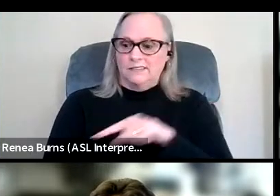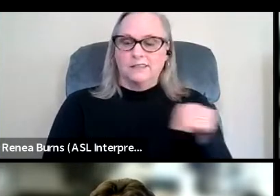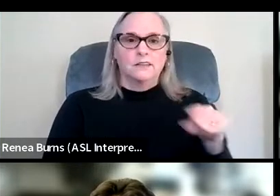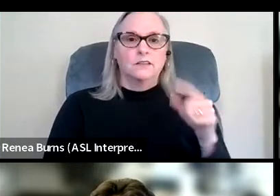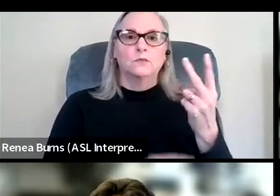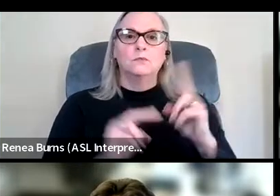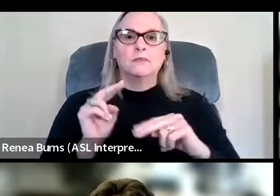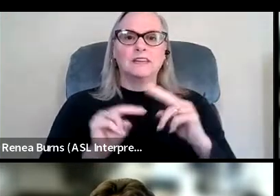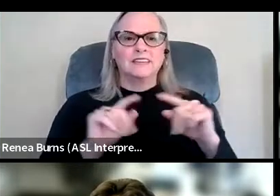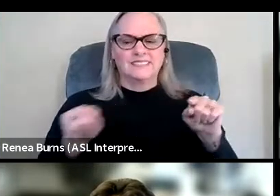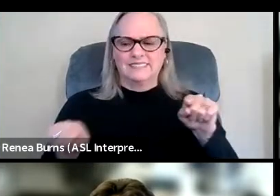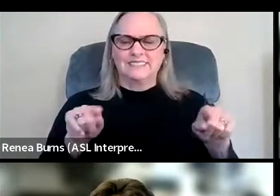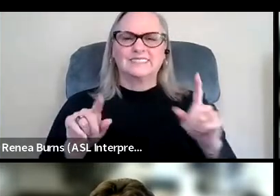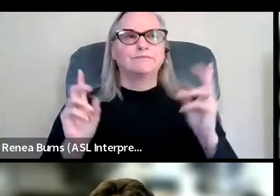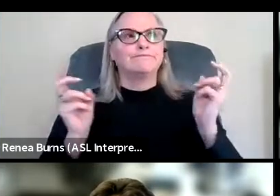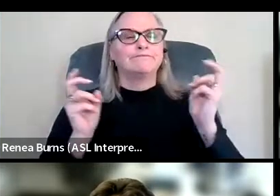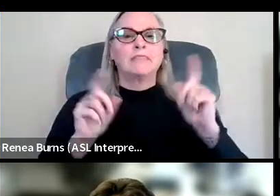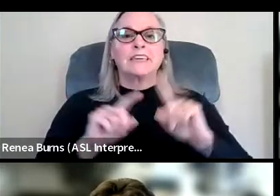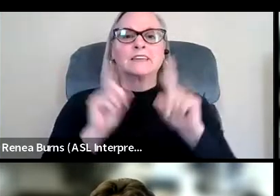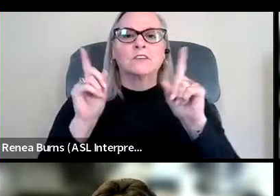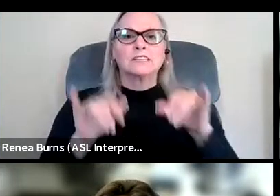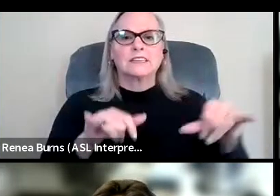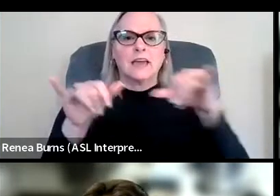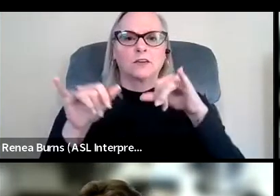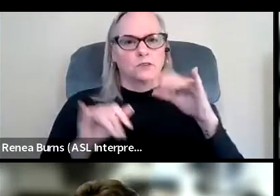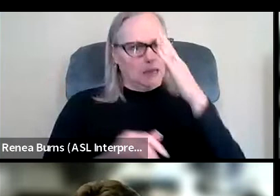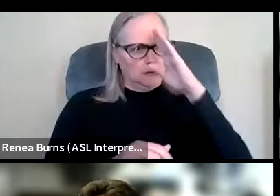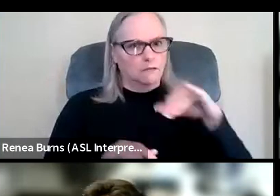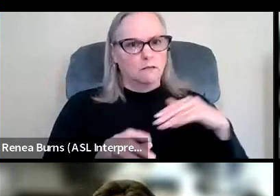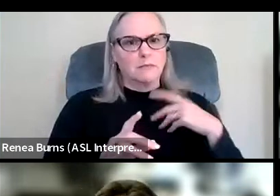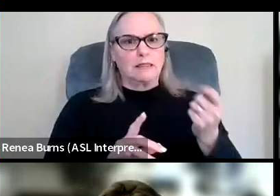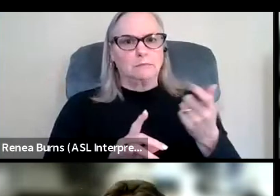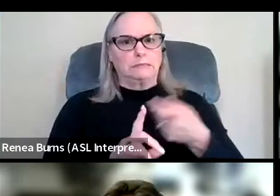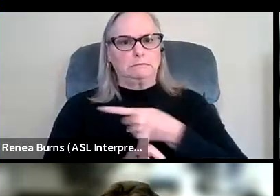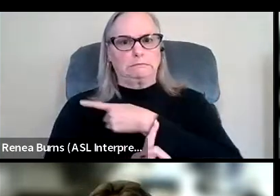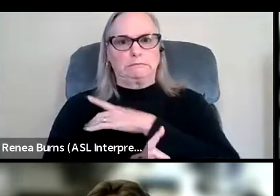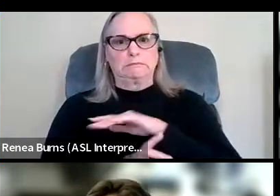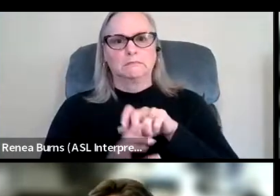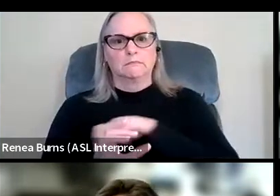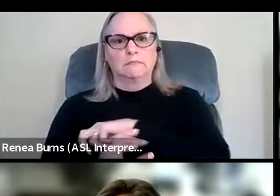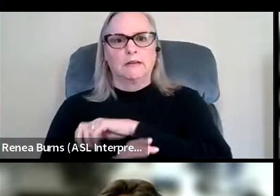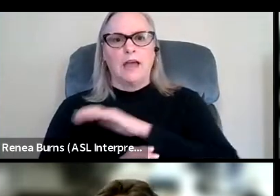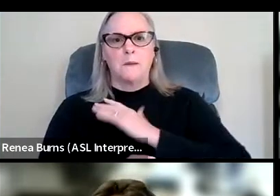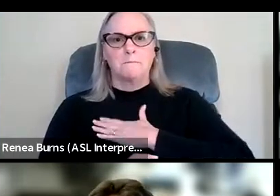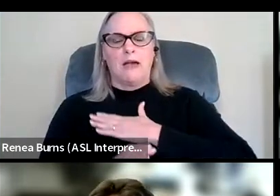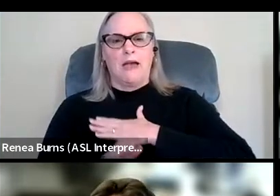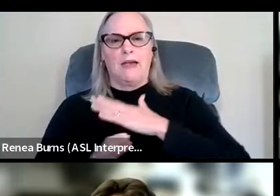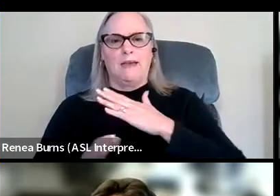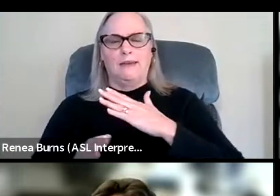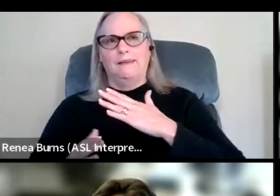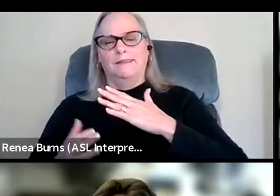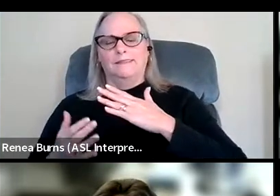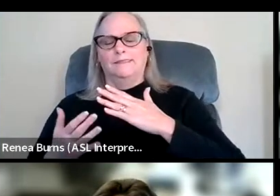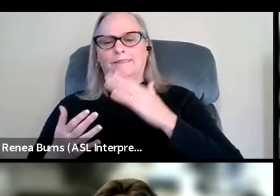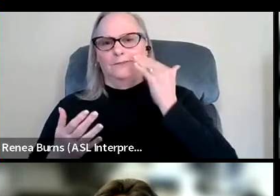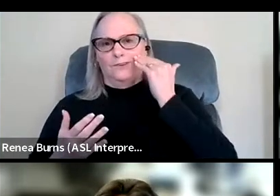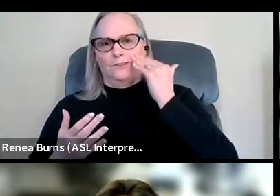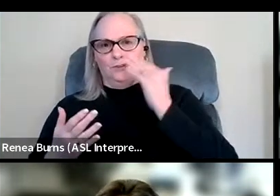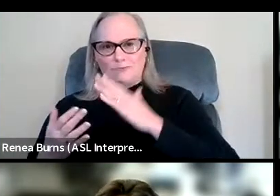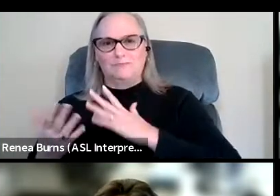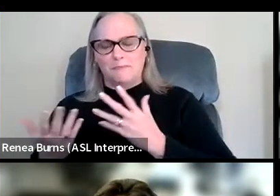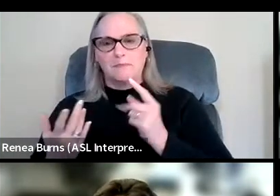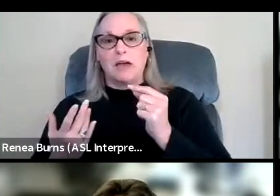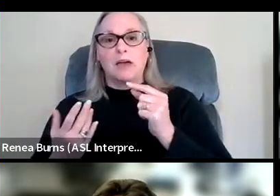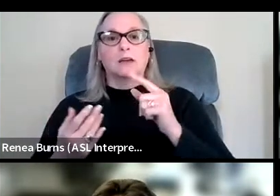at different standards, so to speak. And again, I'm kind of getting outside of my pay grade here with this answer, but long story short, we will not have